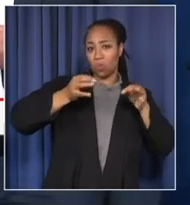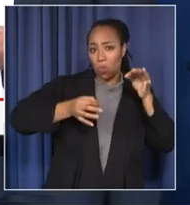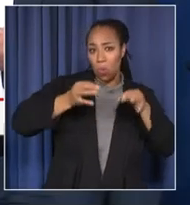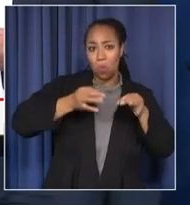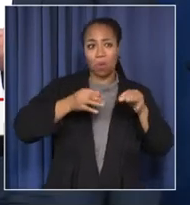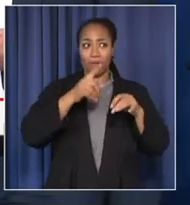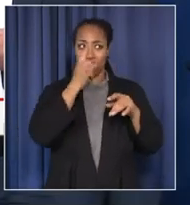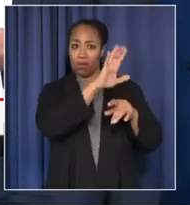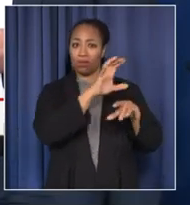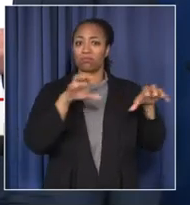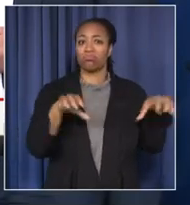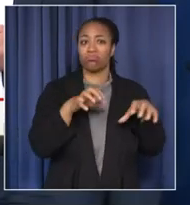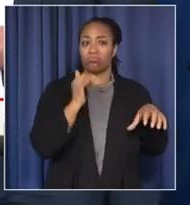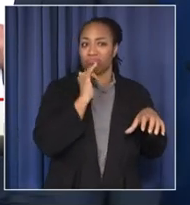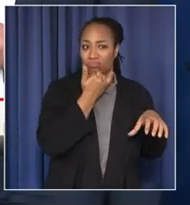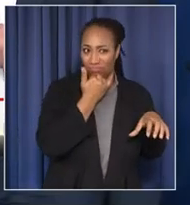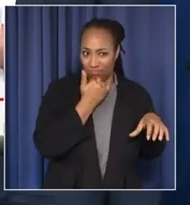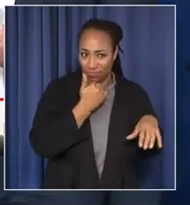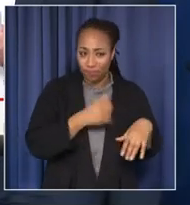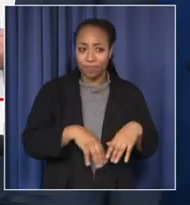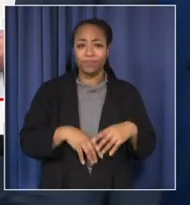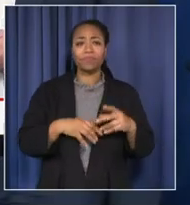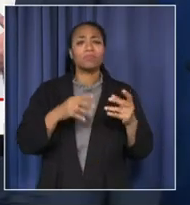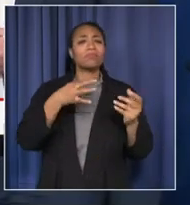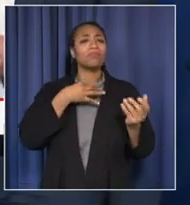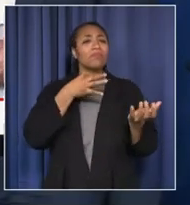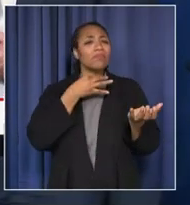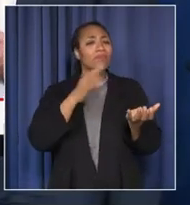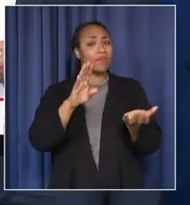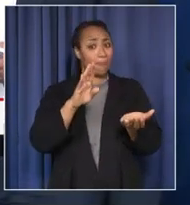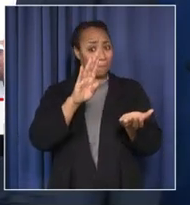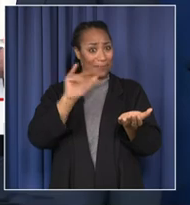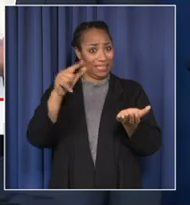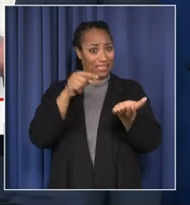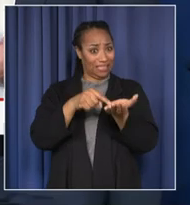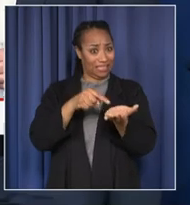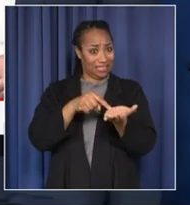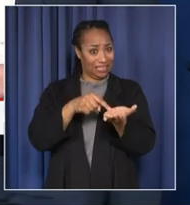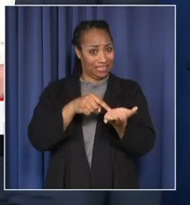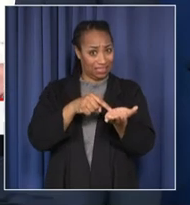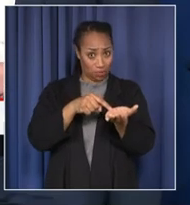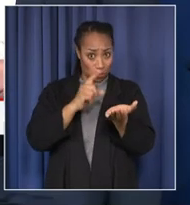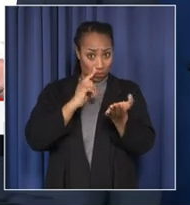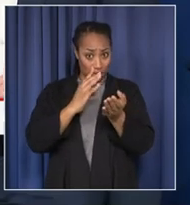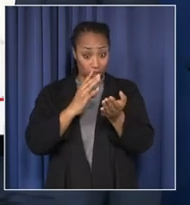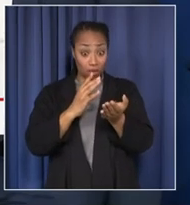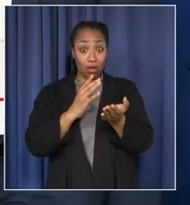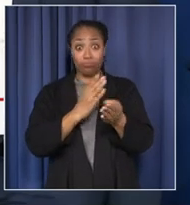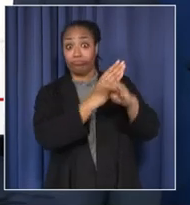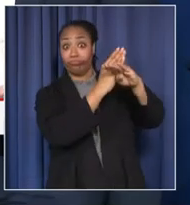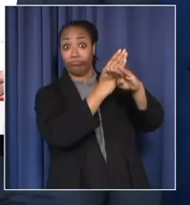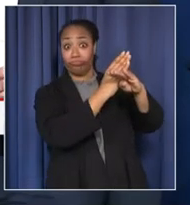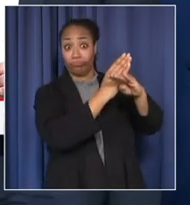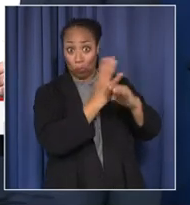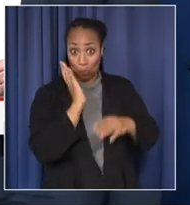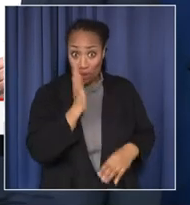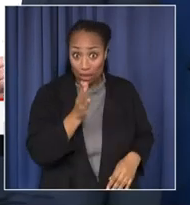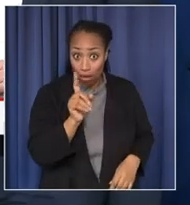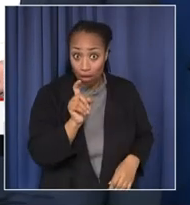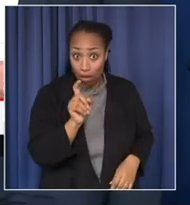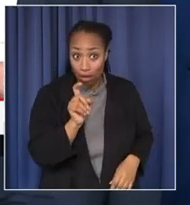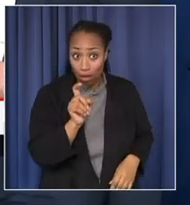Council? Well, I think if you look, I'll take the second one first. If you look back at kind of the history of